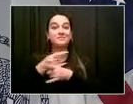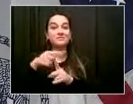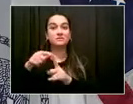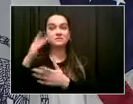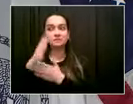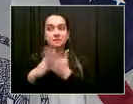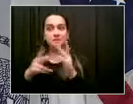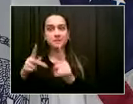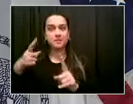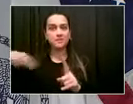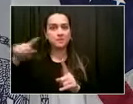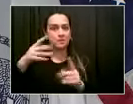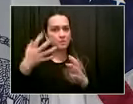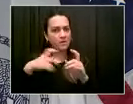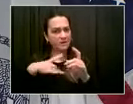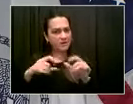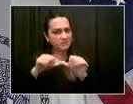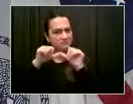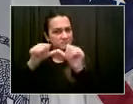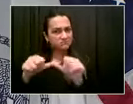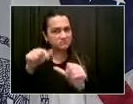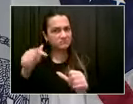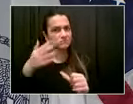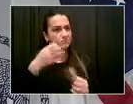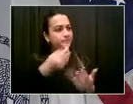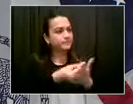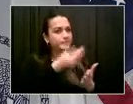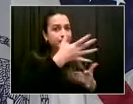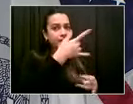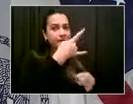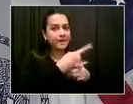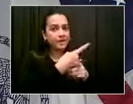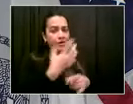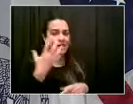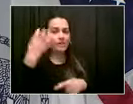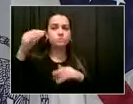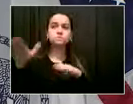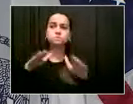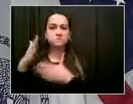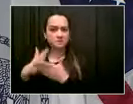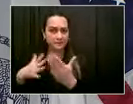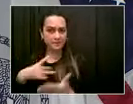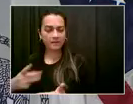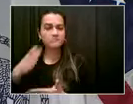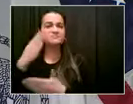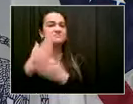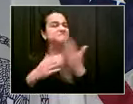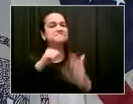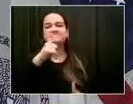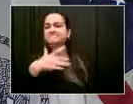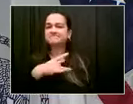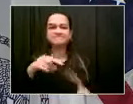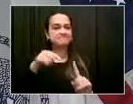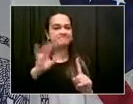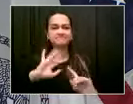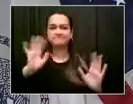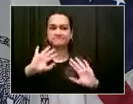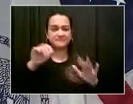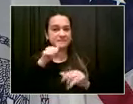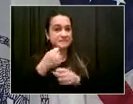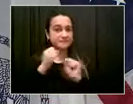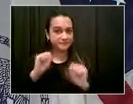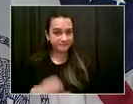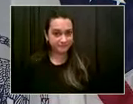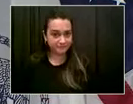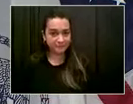continuing? Look, I don't know what's being thought about at the state level, and obviously the state liquor authority has an important role here, but